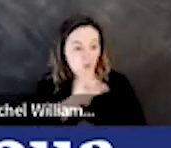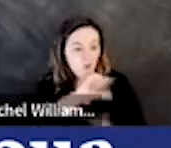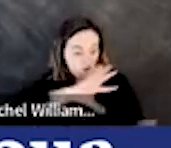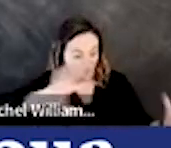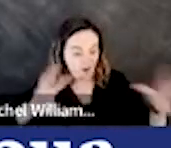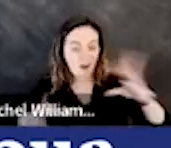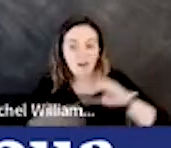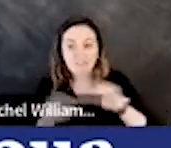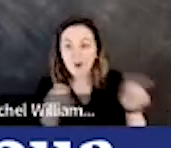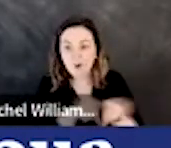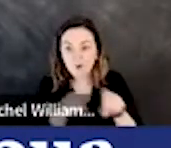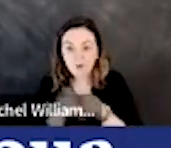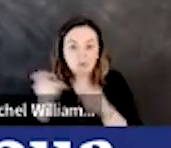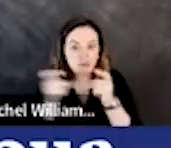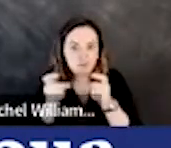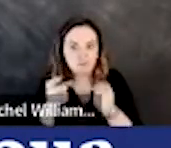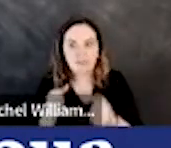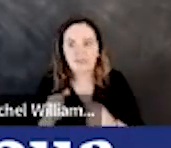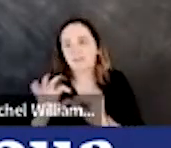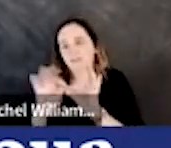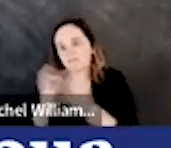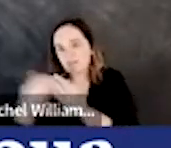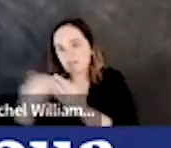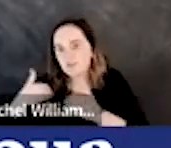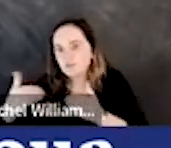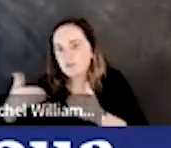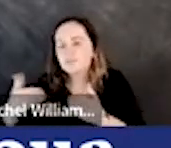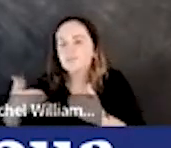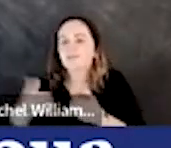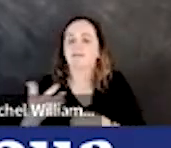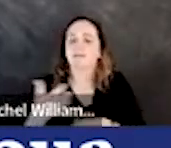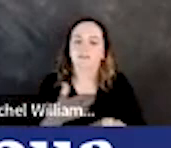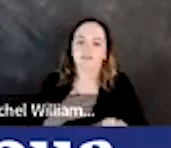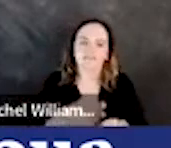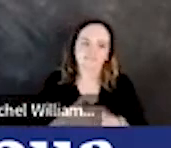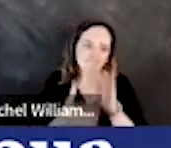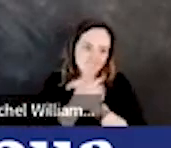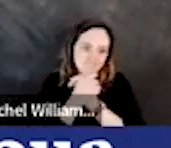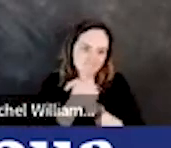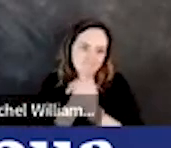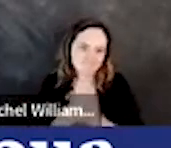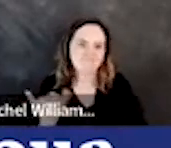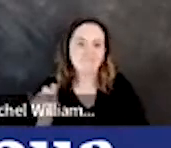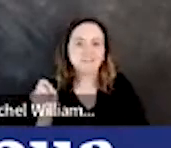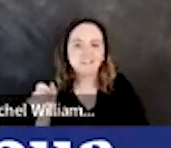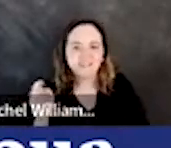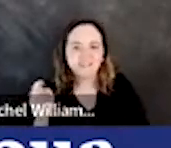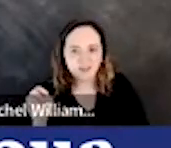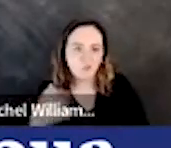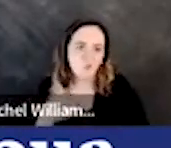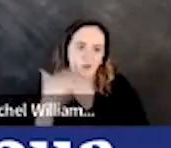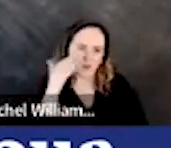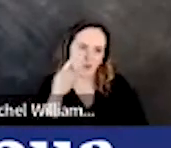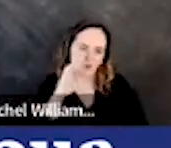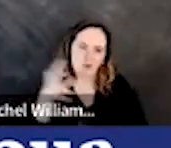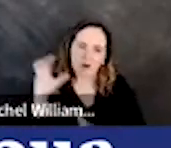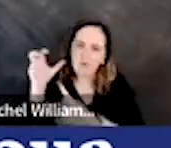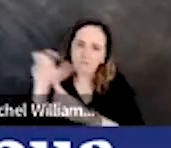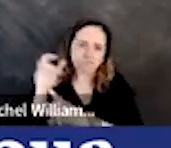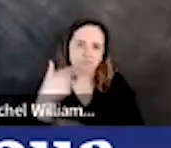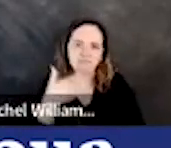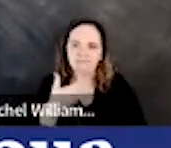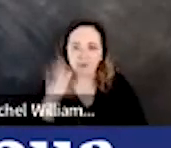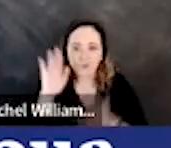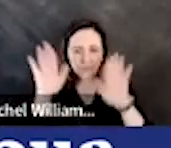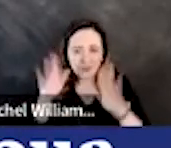in addition to managing significant family responsibilities. Congratulations, Yasmin. We know you will achieve great things